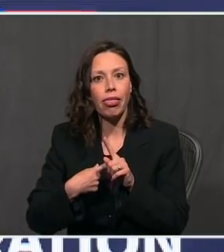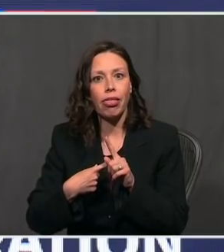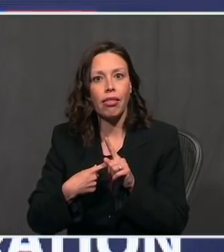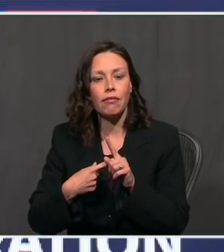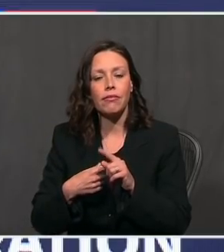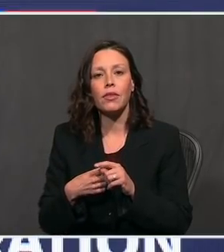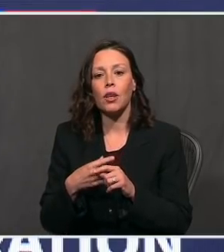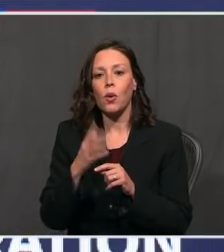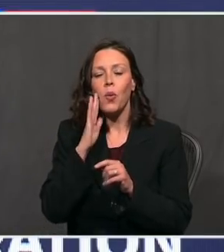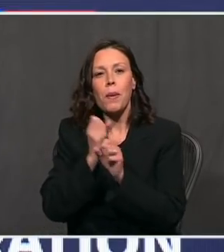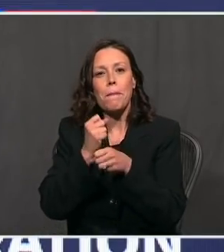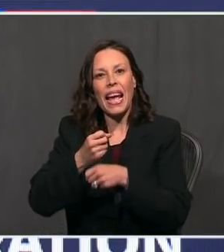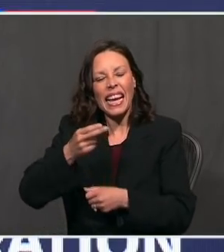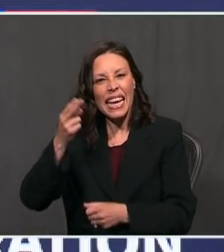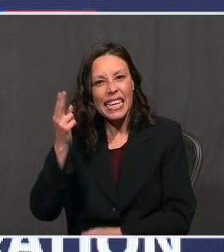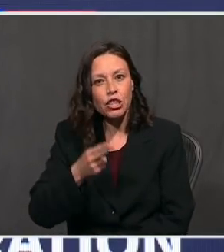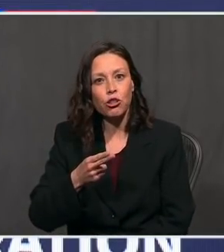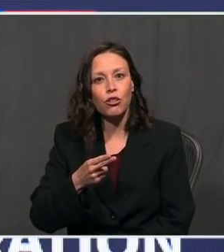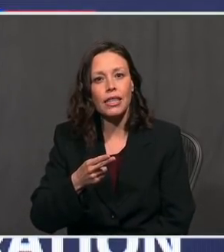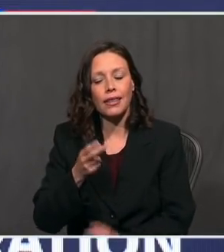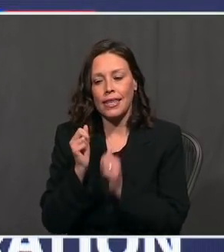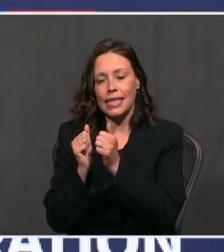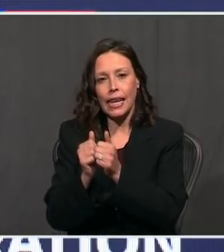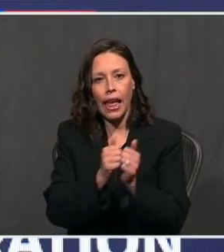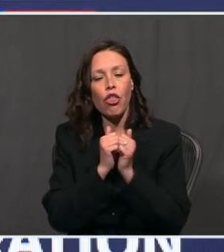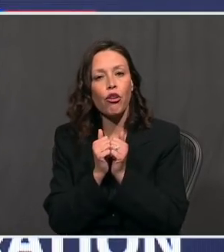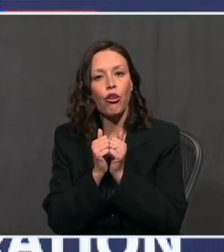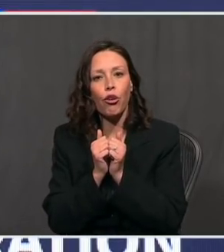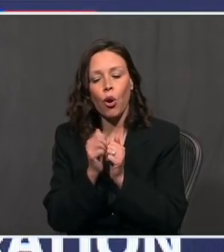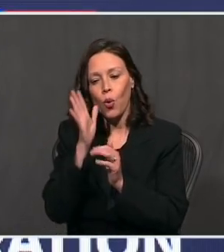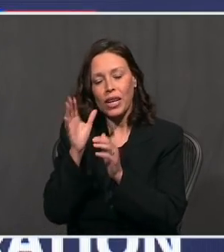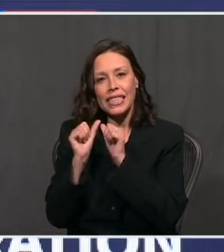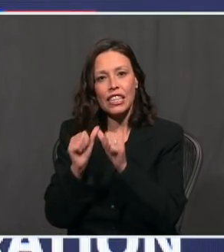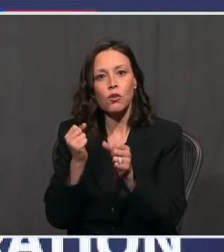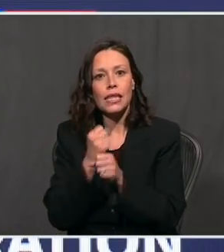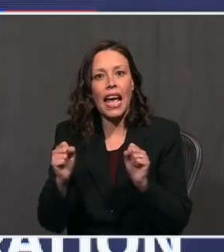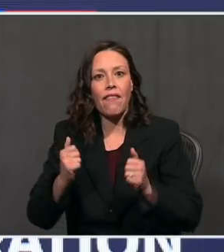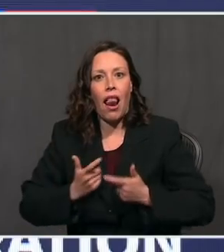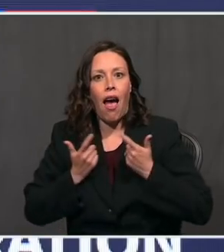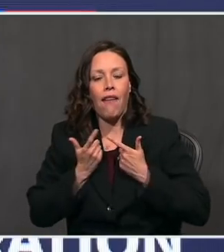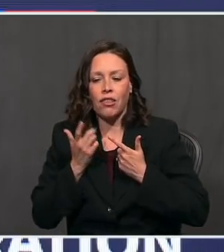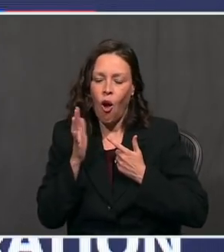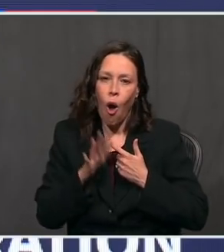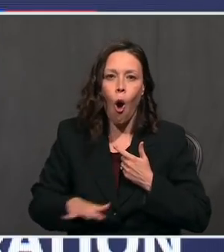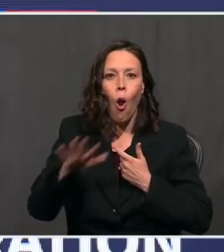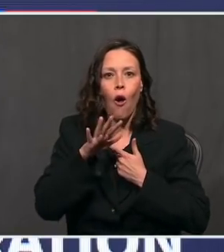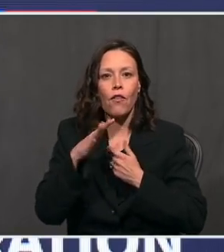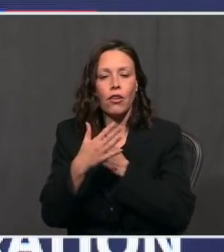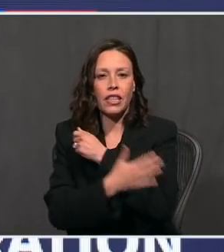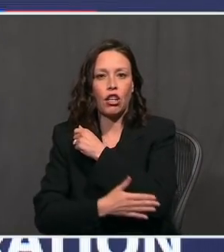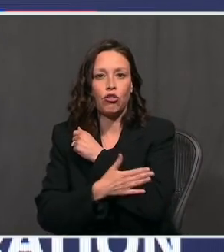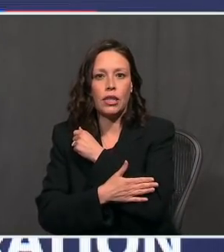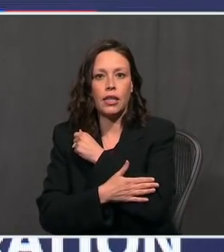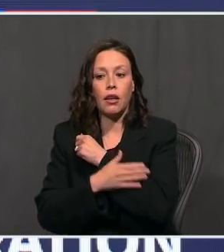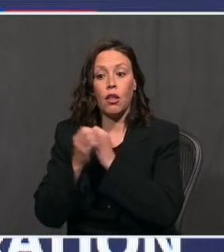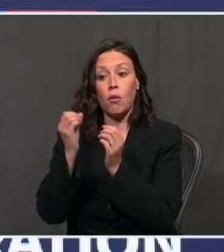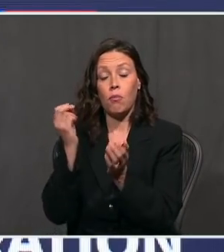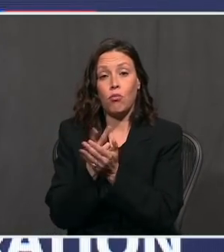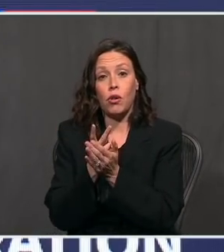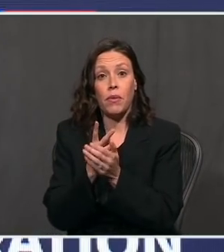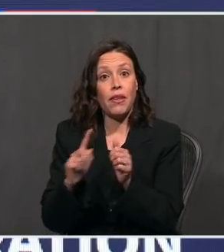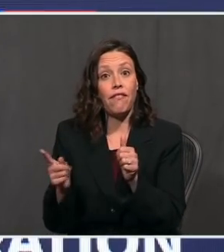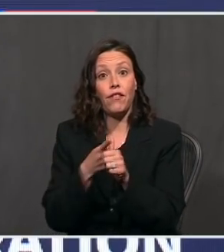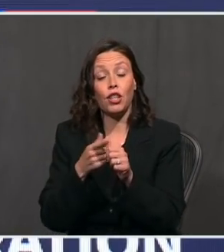We're about to make history. And together, we're going to continue to save lives across this country. With the approval of the first